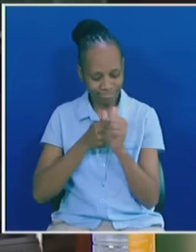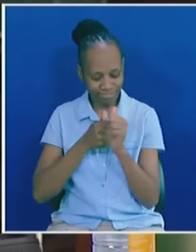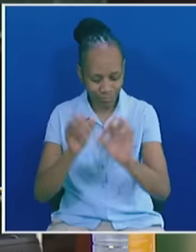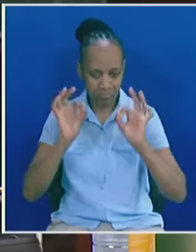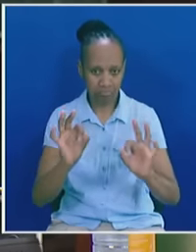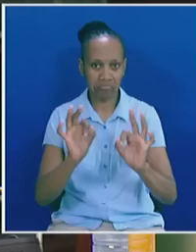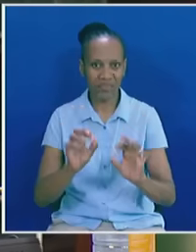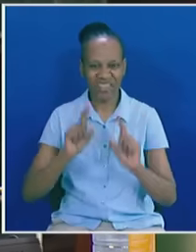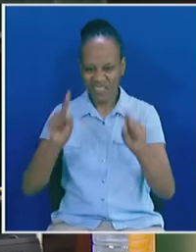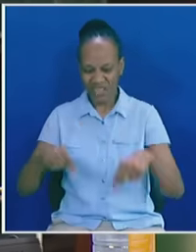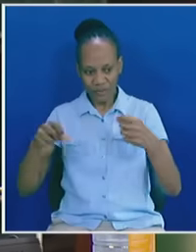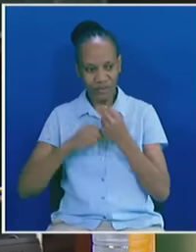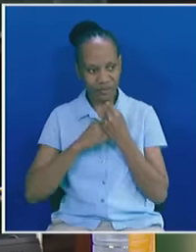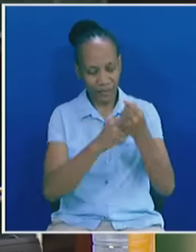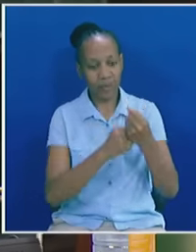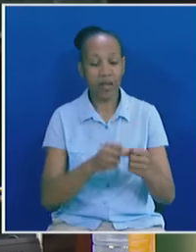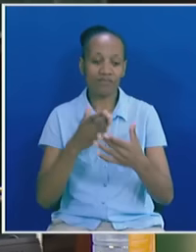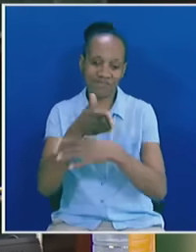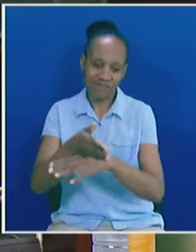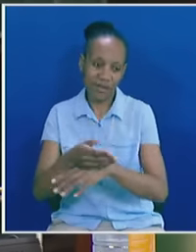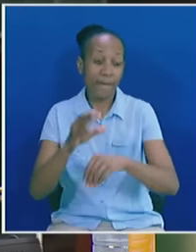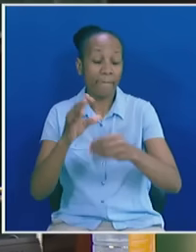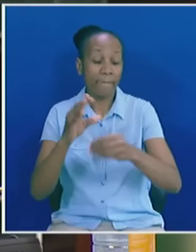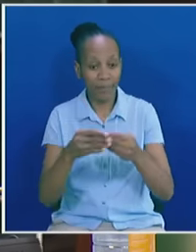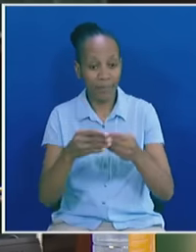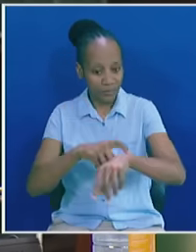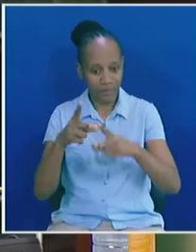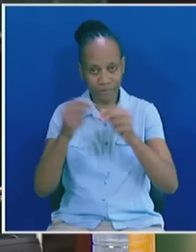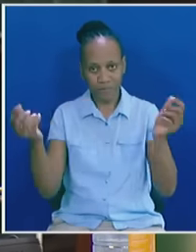will we support an outdated... Honourable member, your time is up.